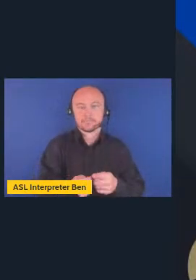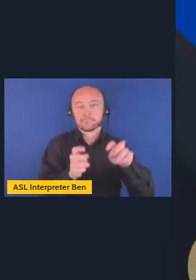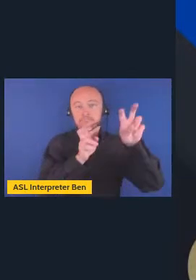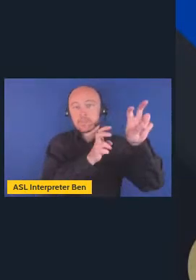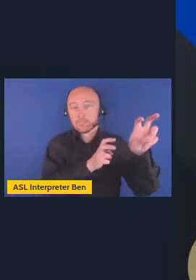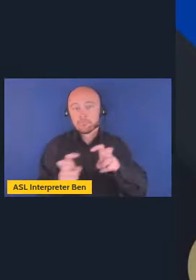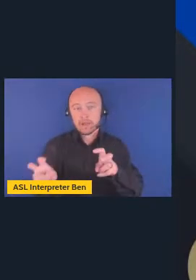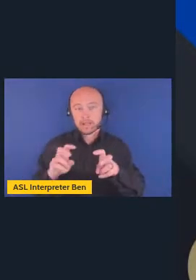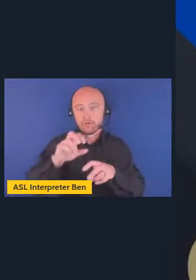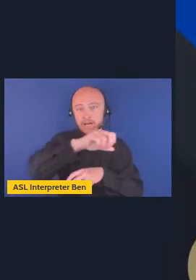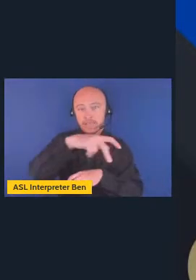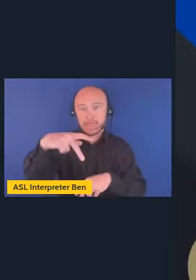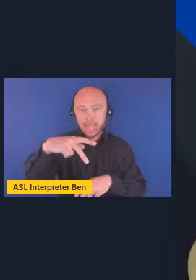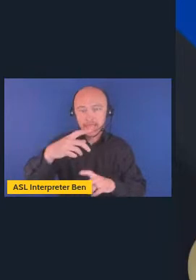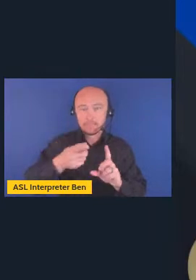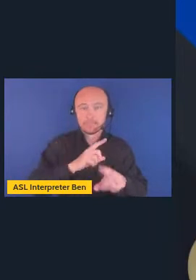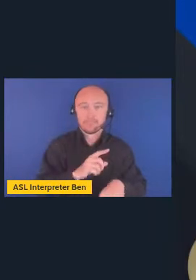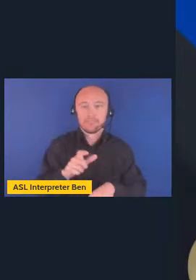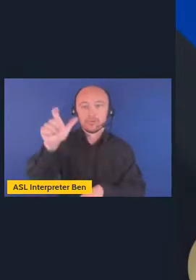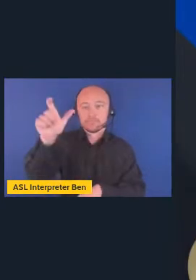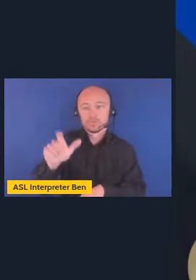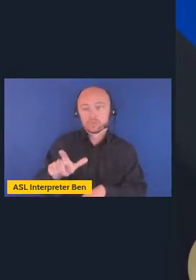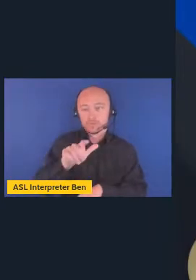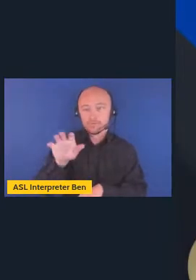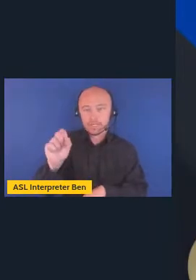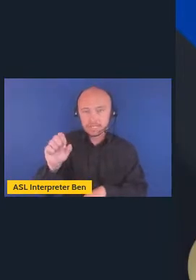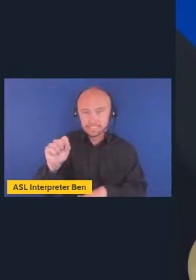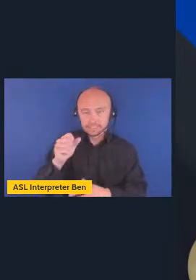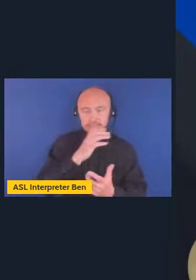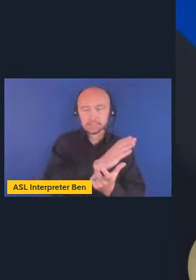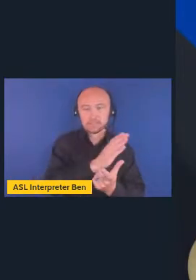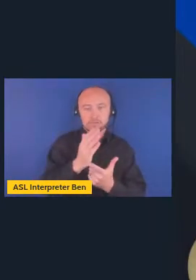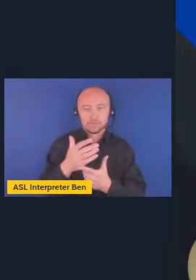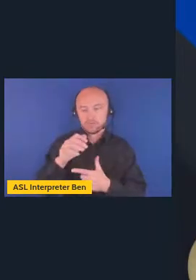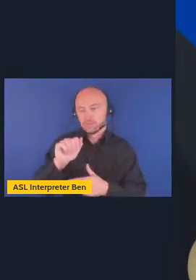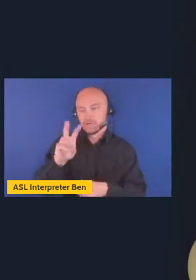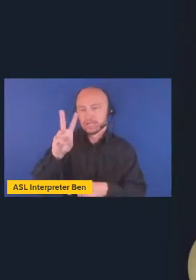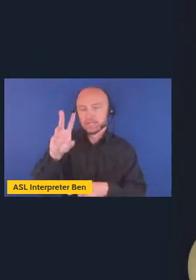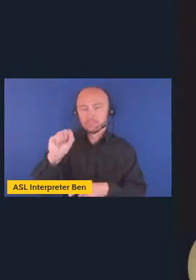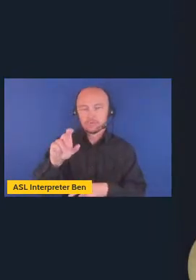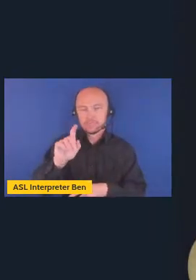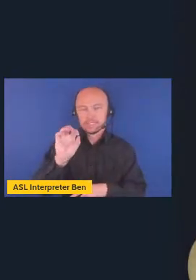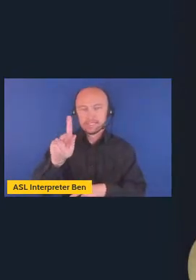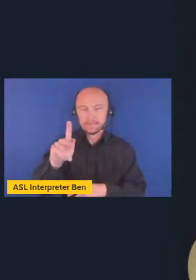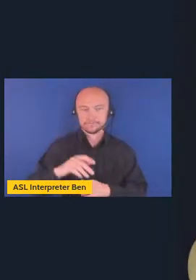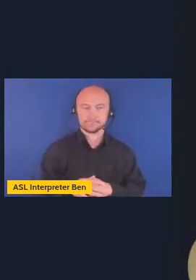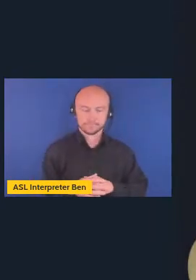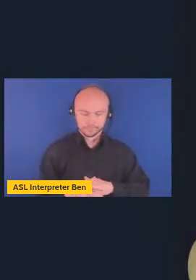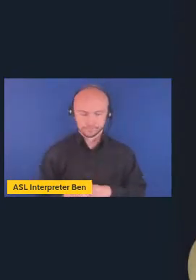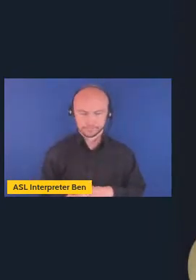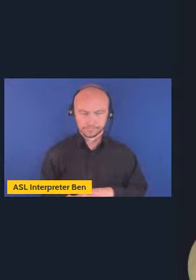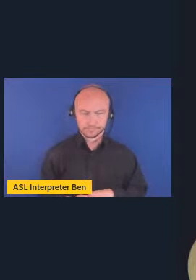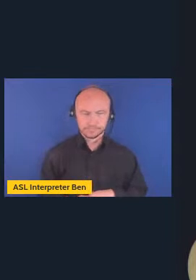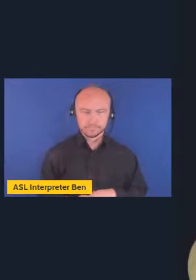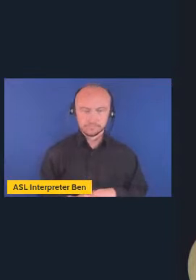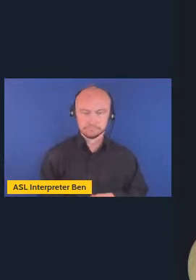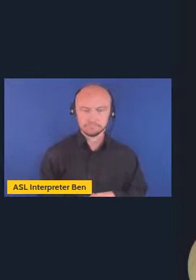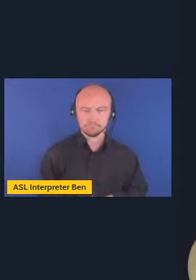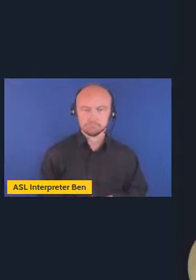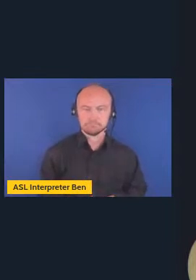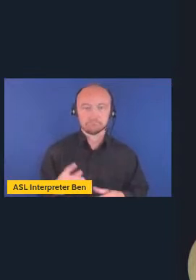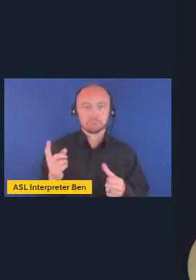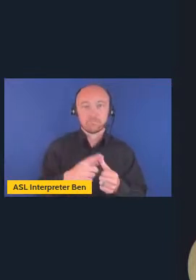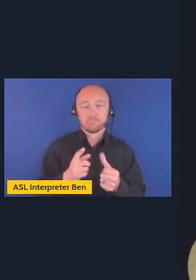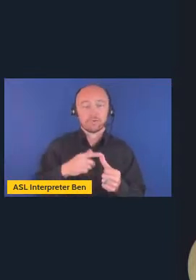our applications from the serverless framework to AWS CDK. So I'd like to start with giving just a